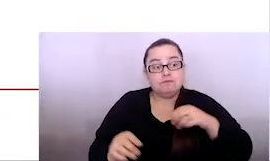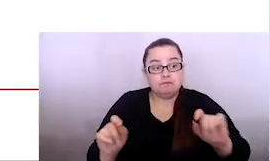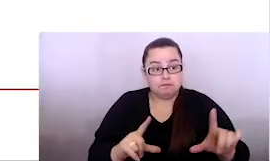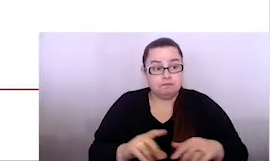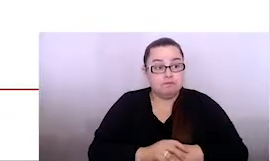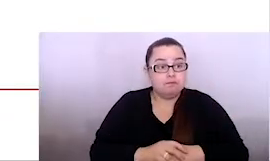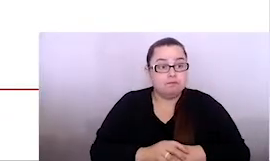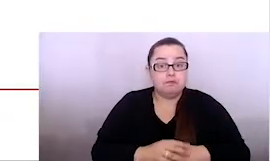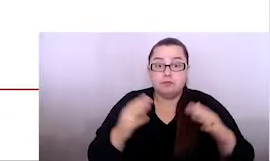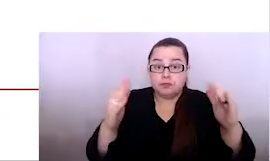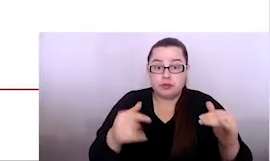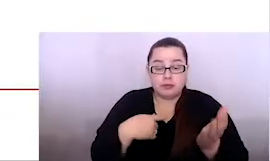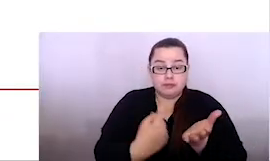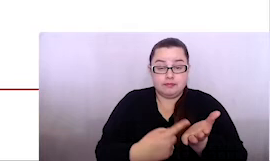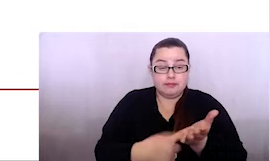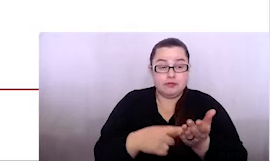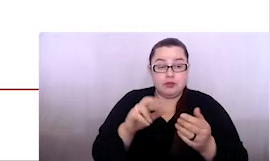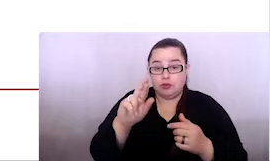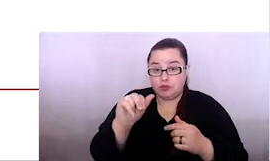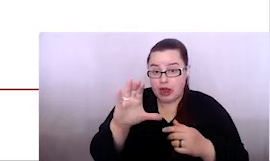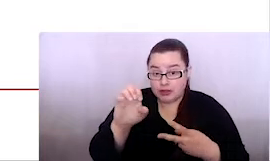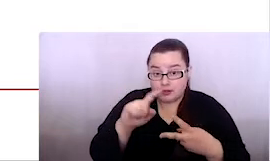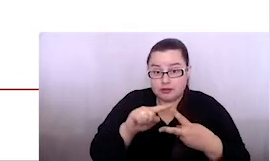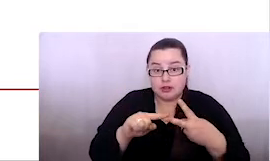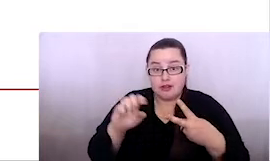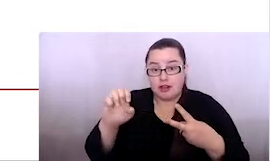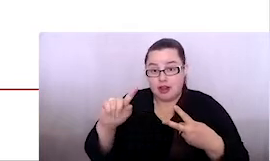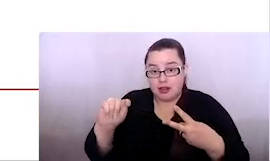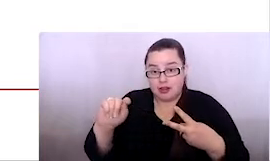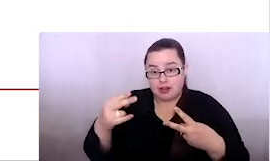Next, I'm going to talk about race, ethnicity, and culture.